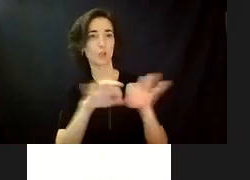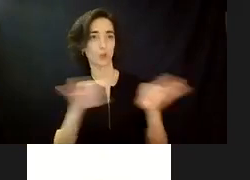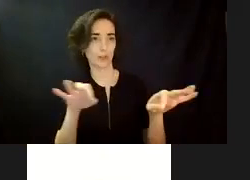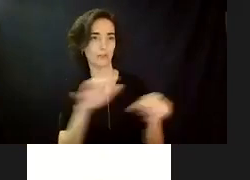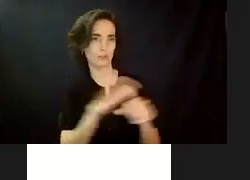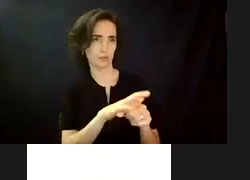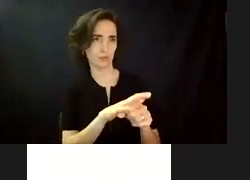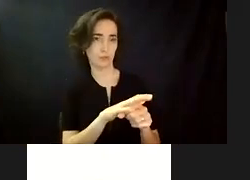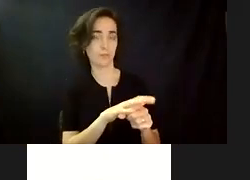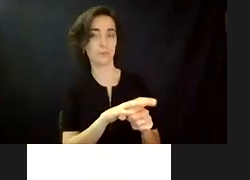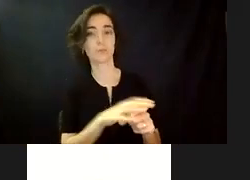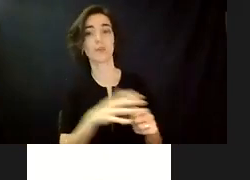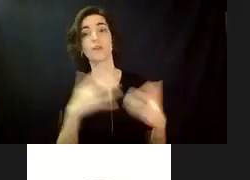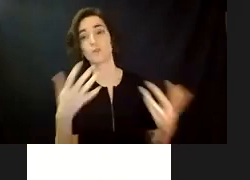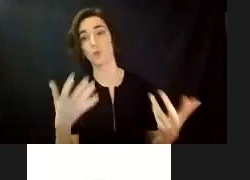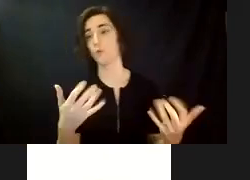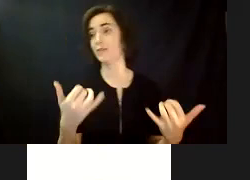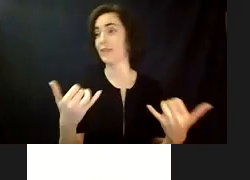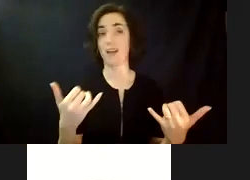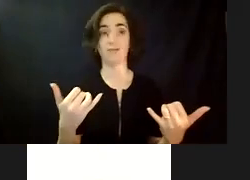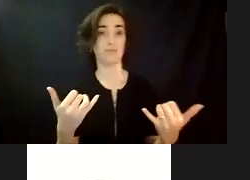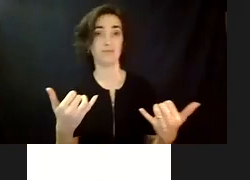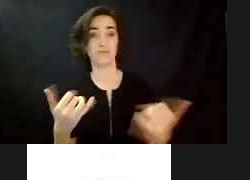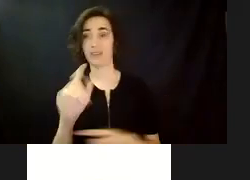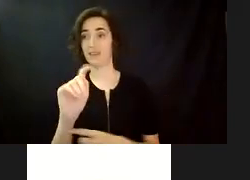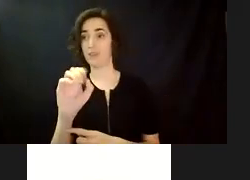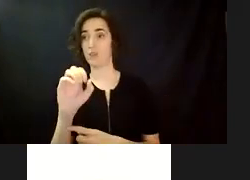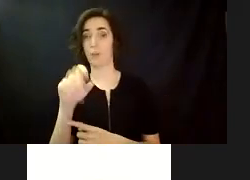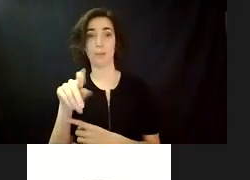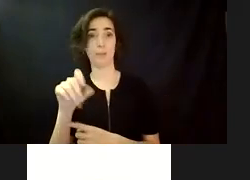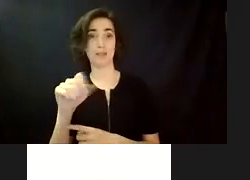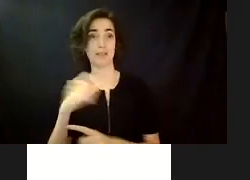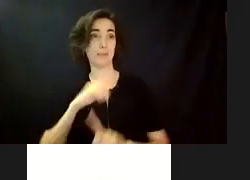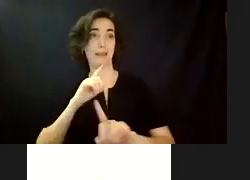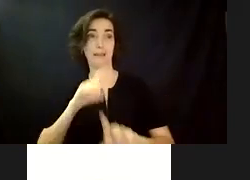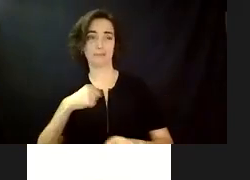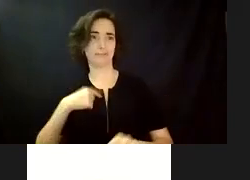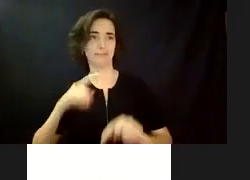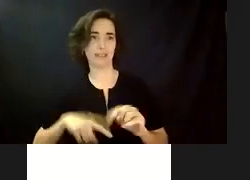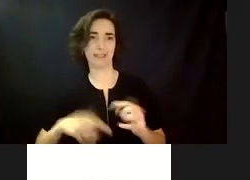so, unfortunately, at that time, I really can't answer it directly for that person.